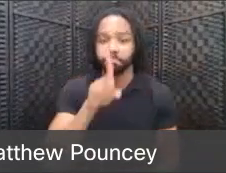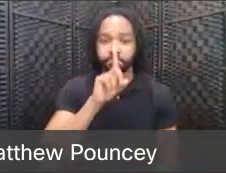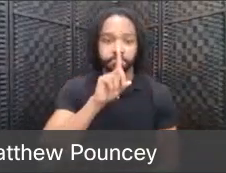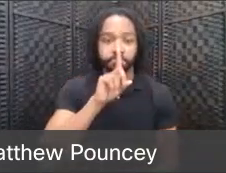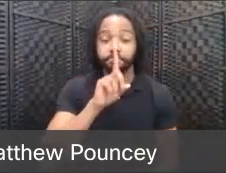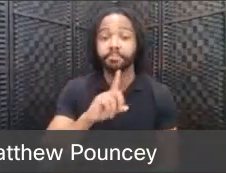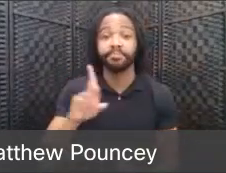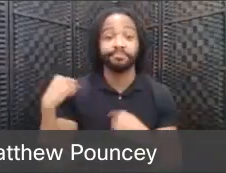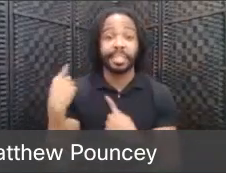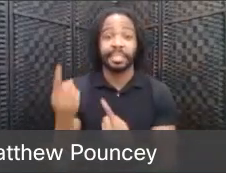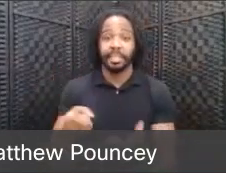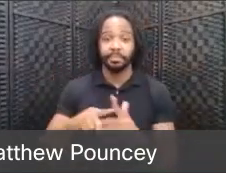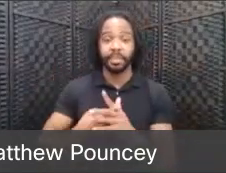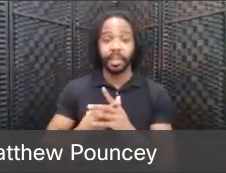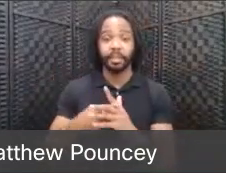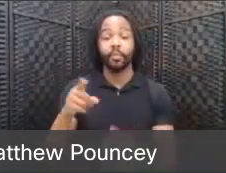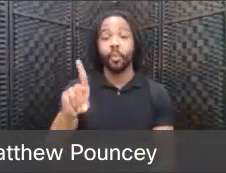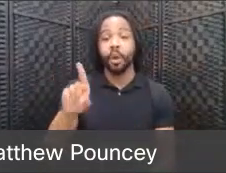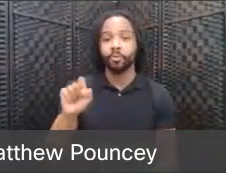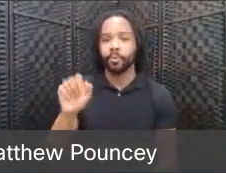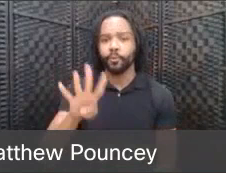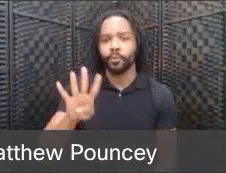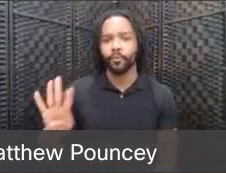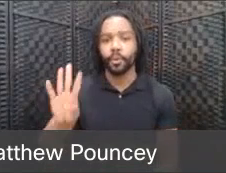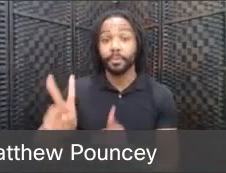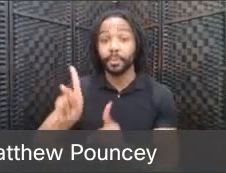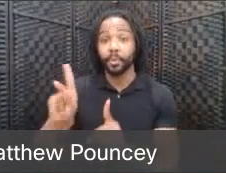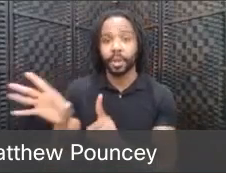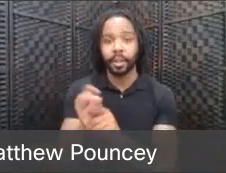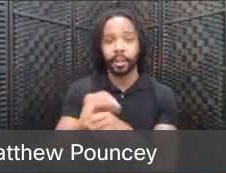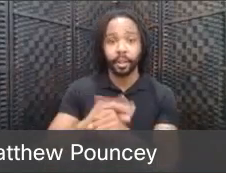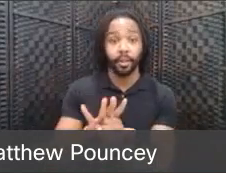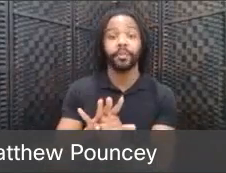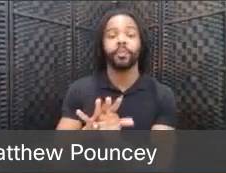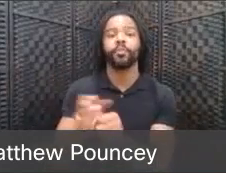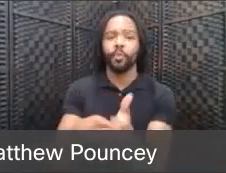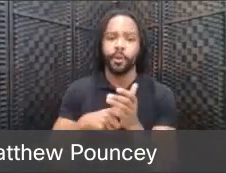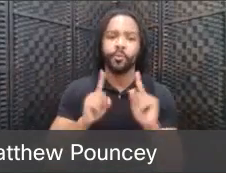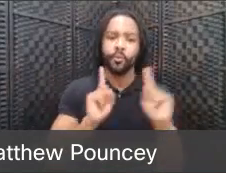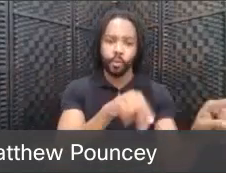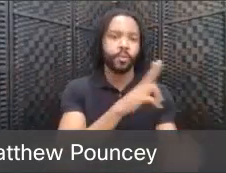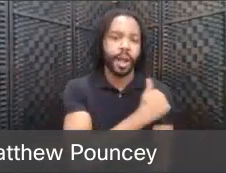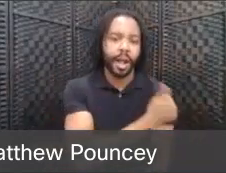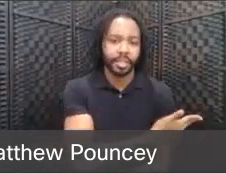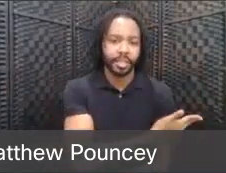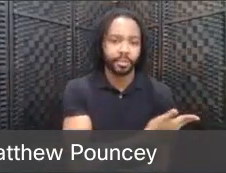And since the beginning, 144 people who've contracted COVID have required inpatient treatment.